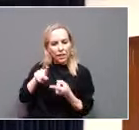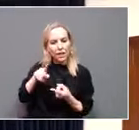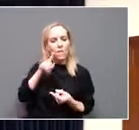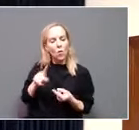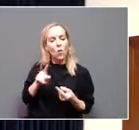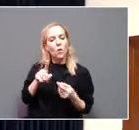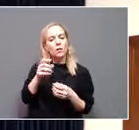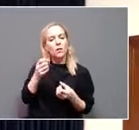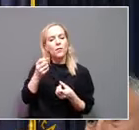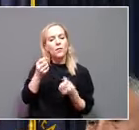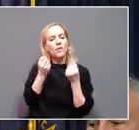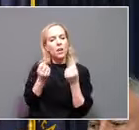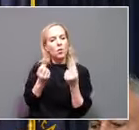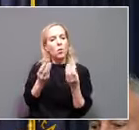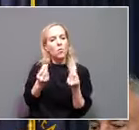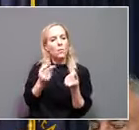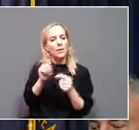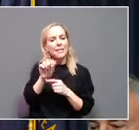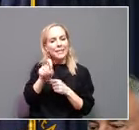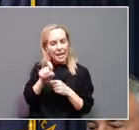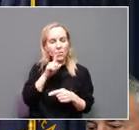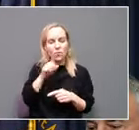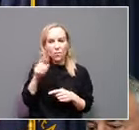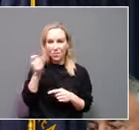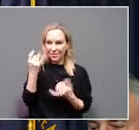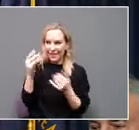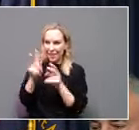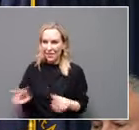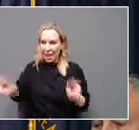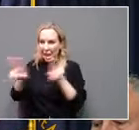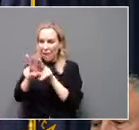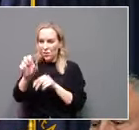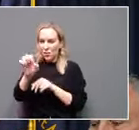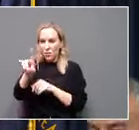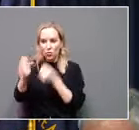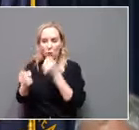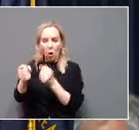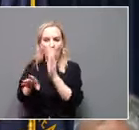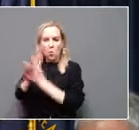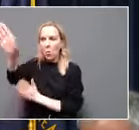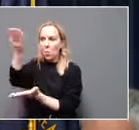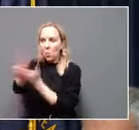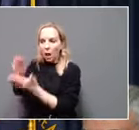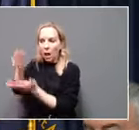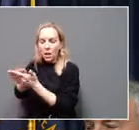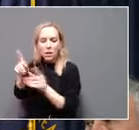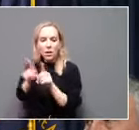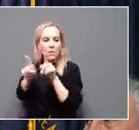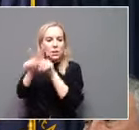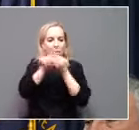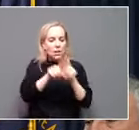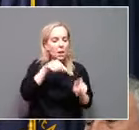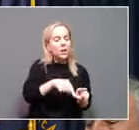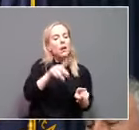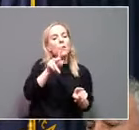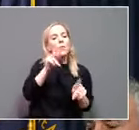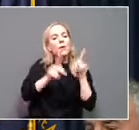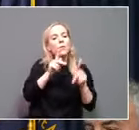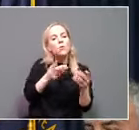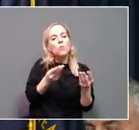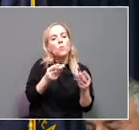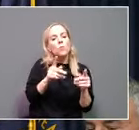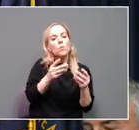a time when the value of used cars is soaring, making people's property bill go up. I was able to sign an